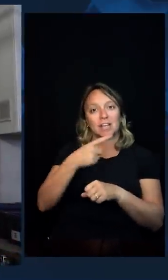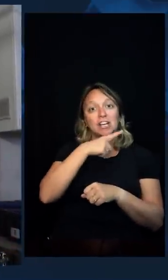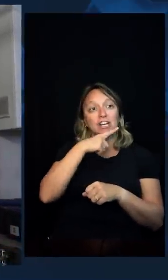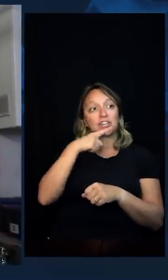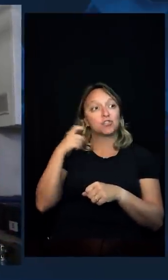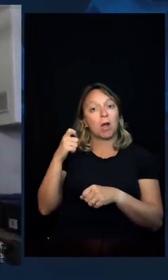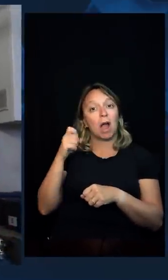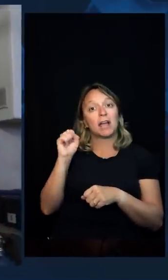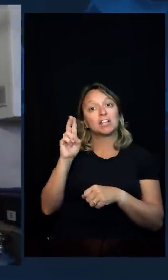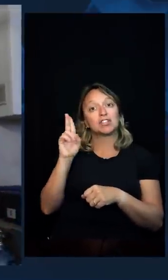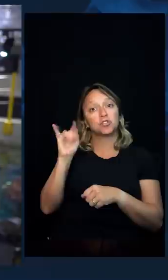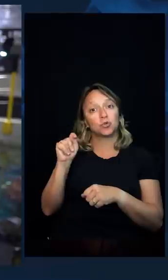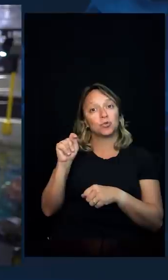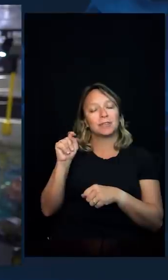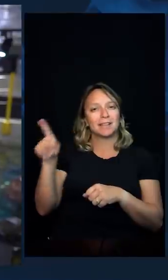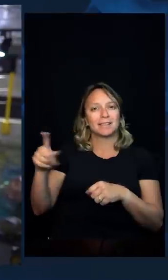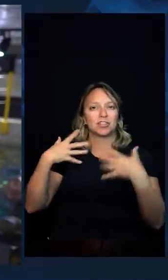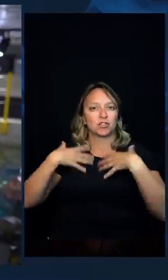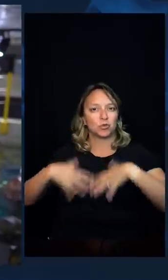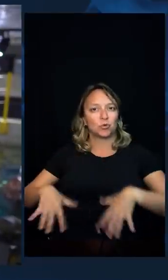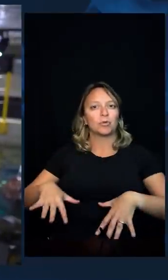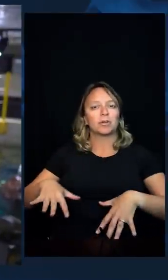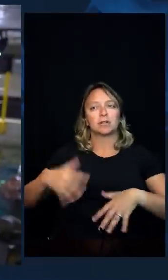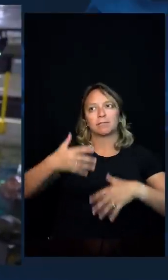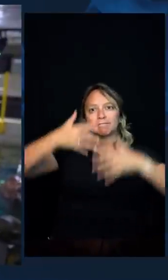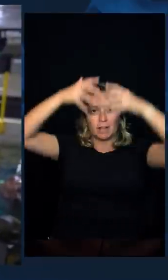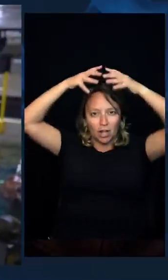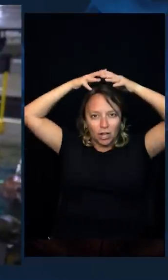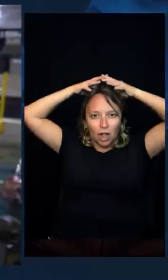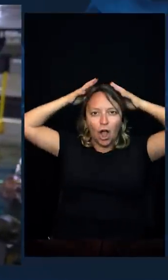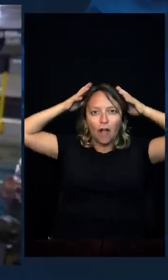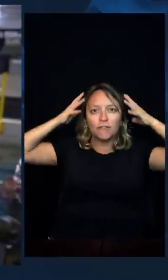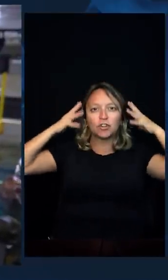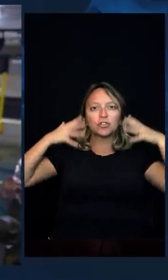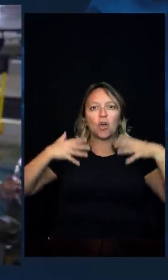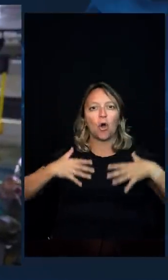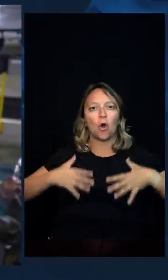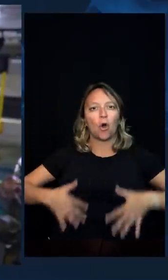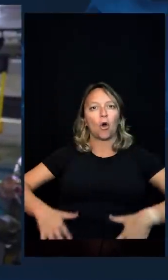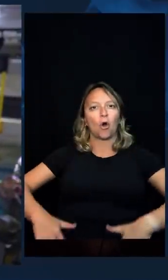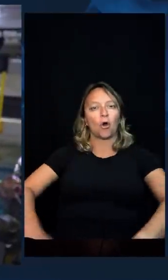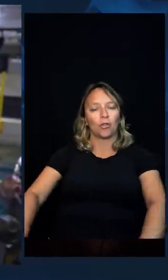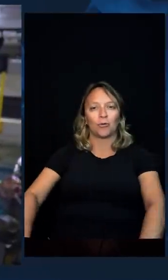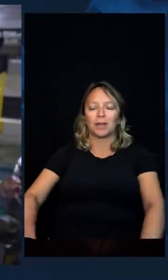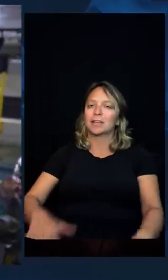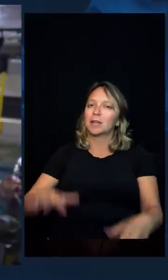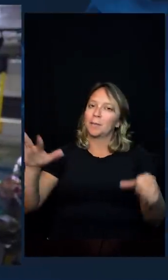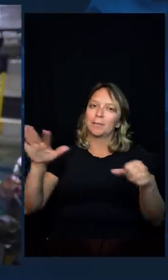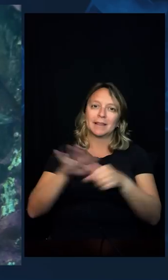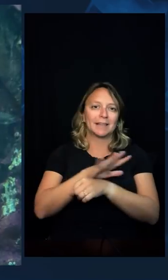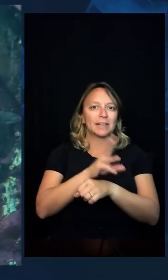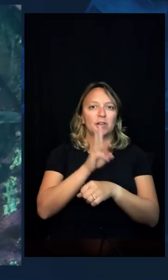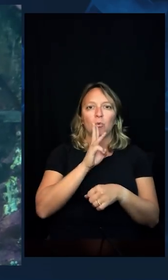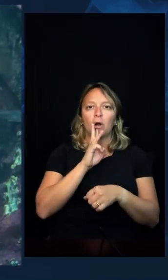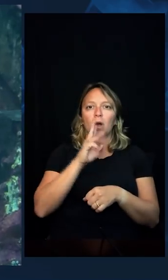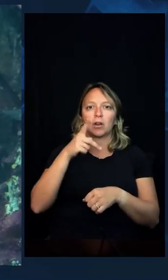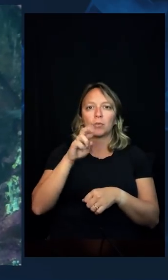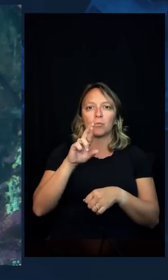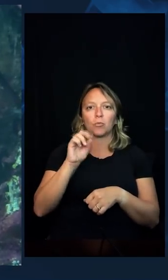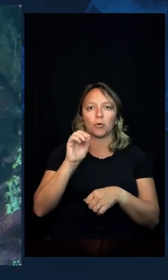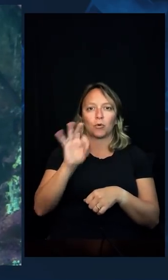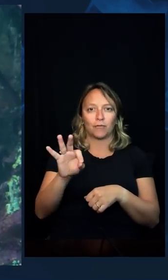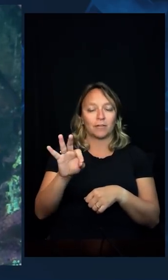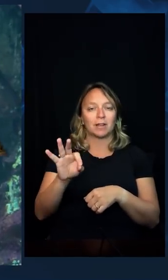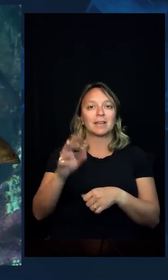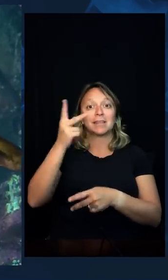this outfit that I get to wear. It covers me from head to toe. It's completely waterproof, so it